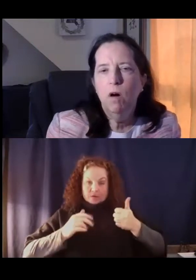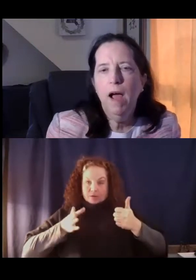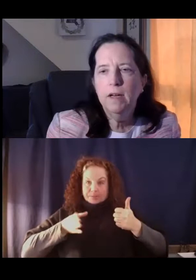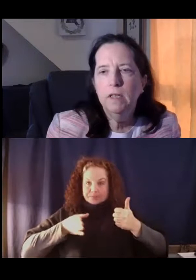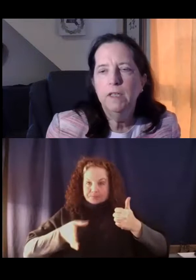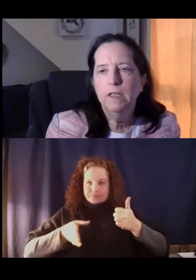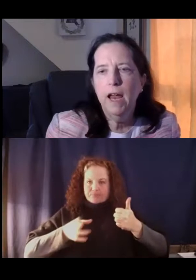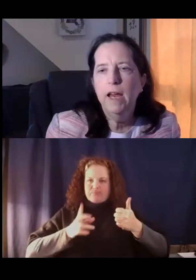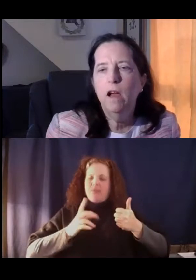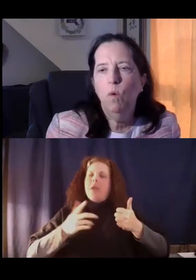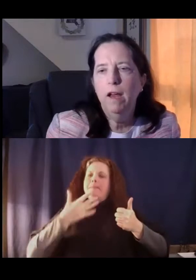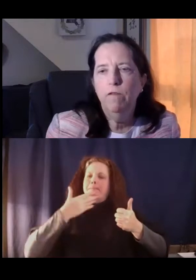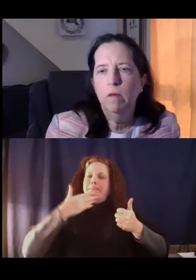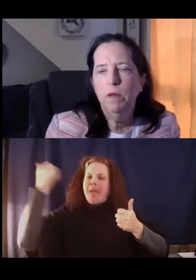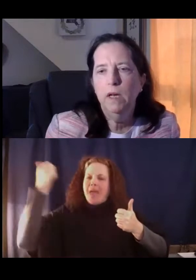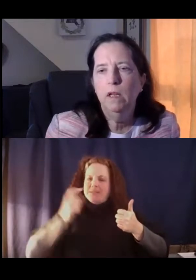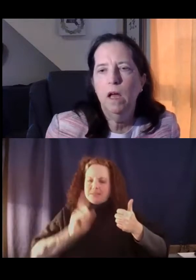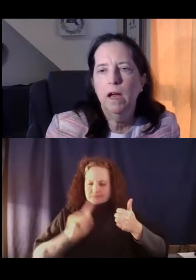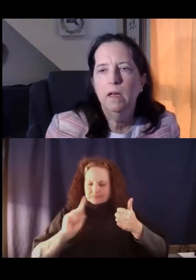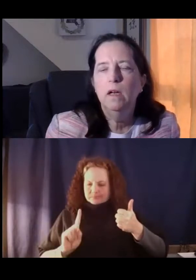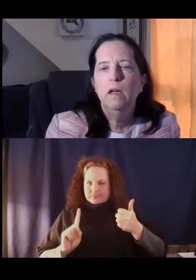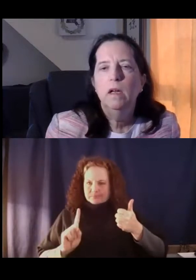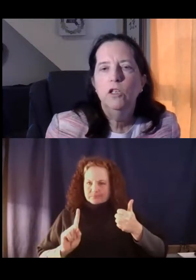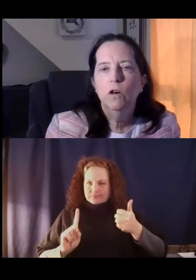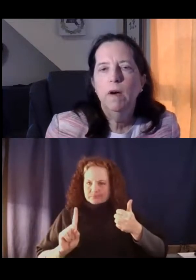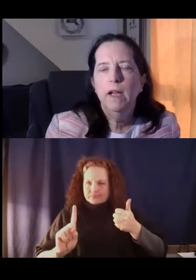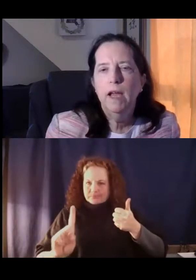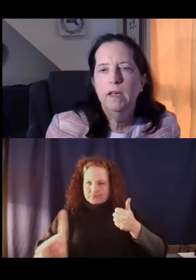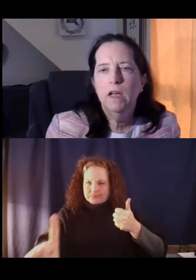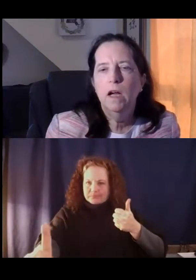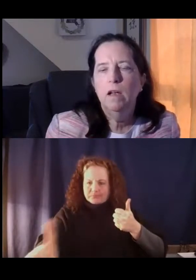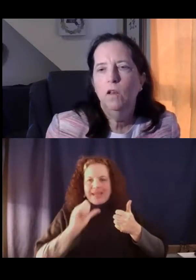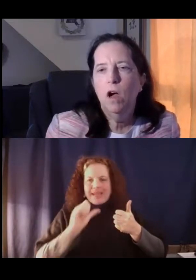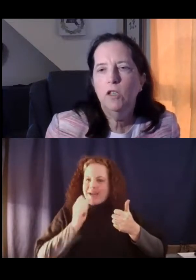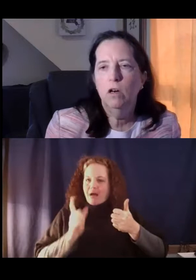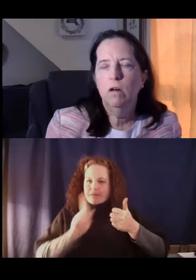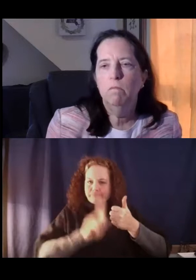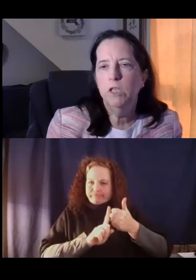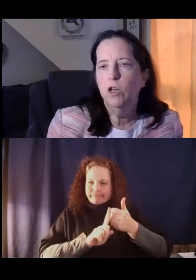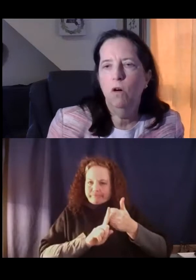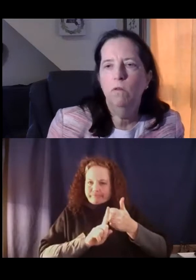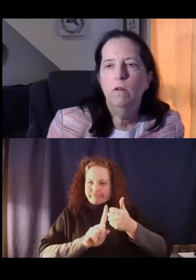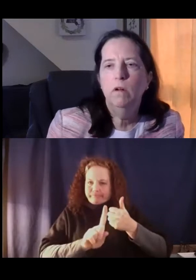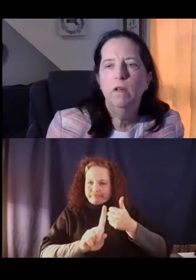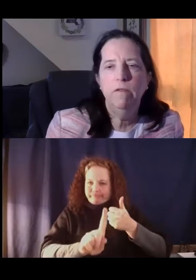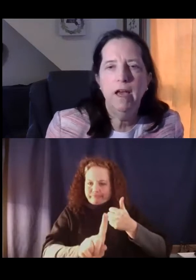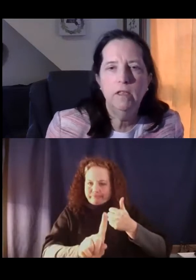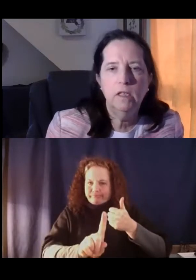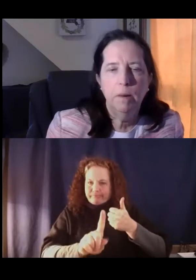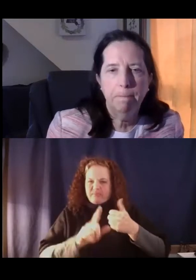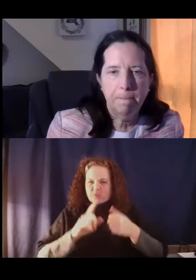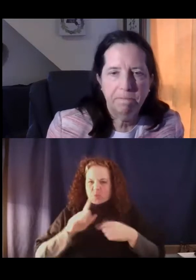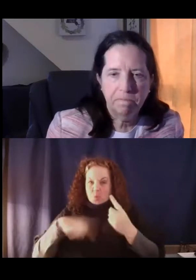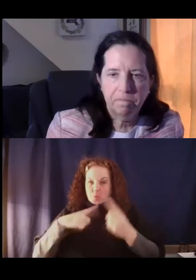being proactive is staying away from the building line during any time long-term snow